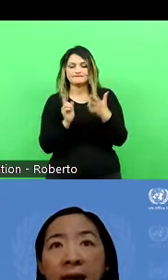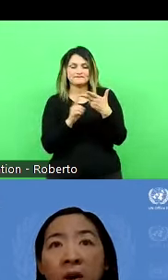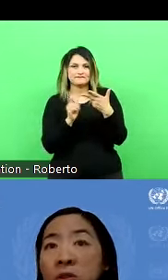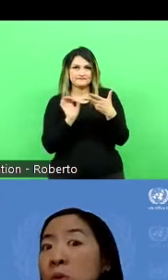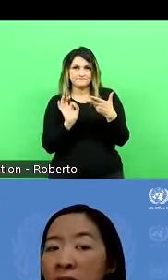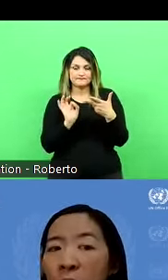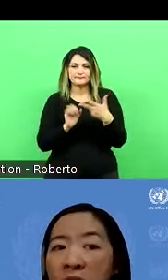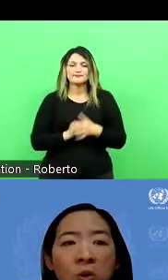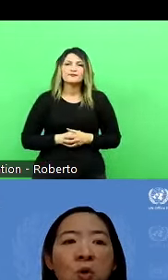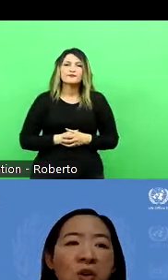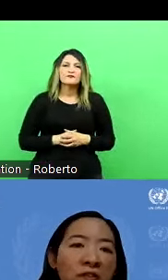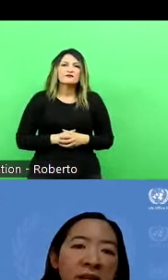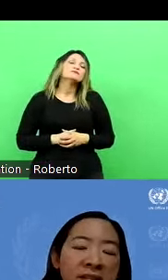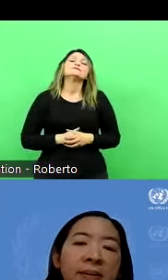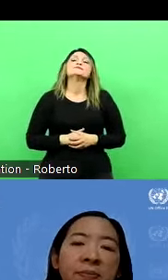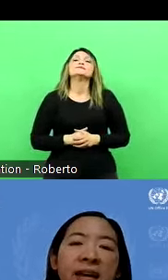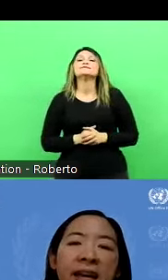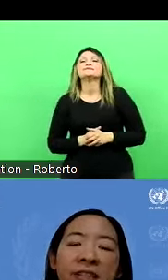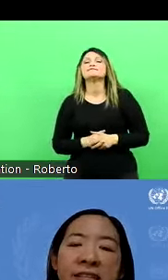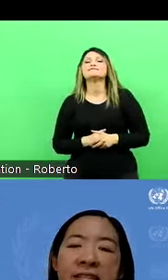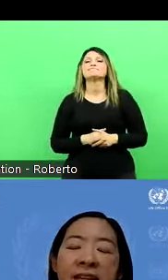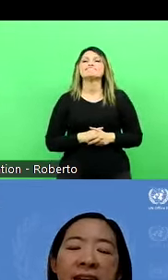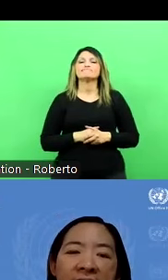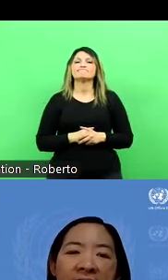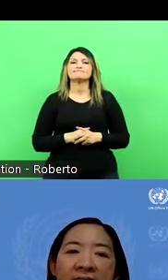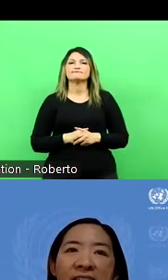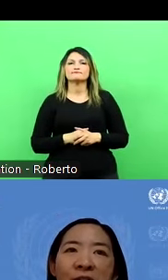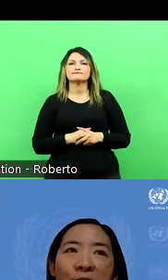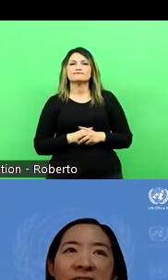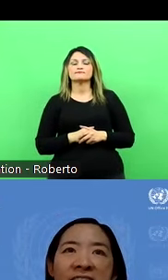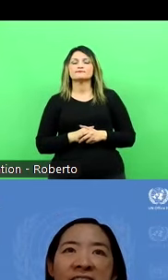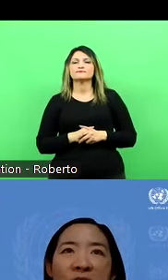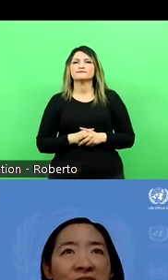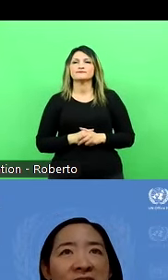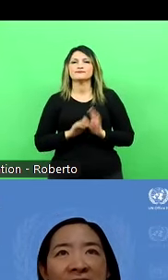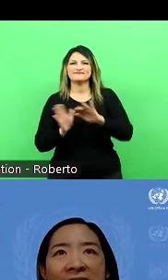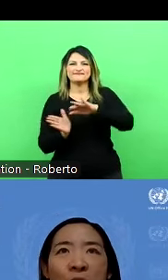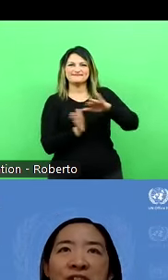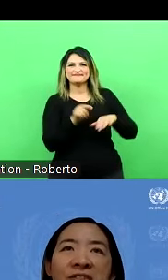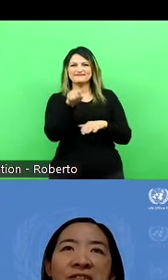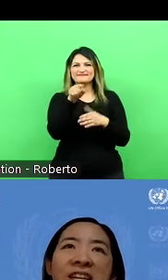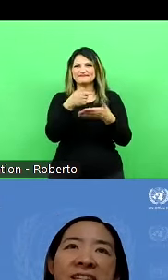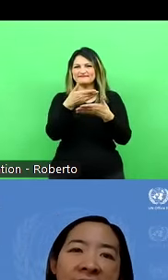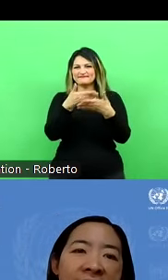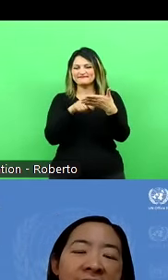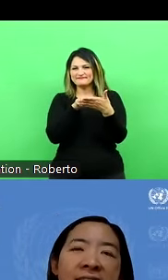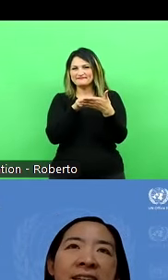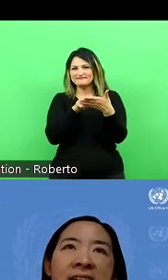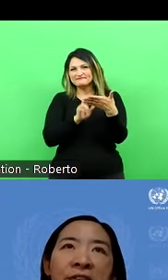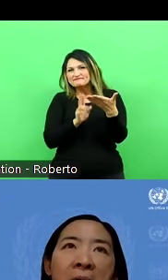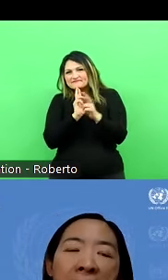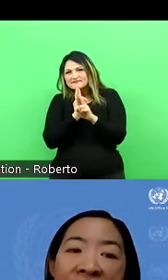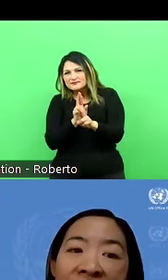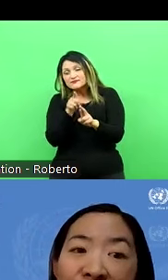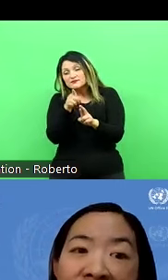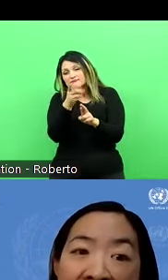can also work with your local governments after this. So next question is the last question for the exercise. It's